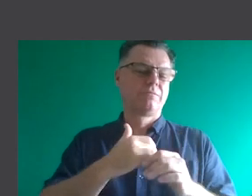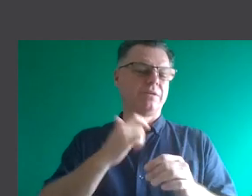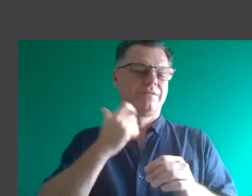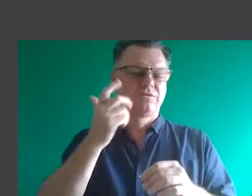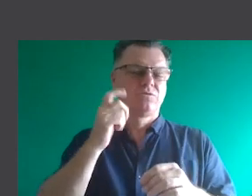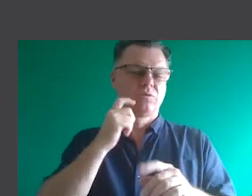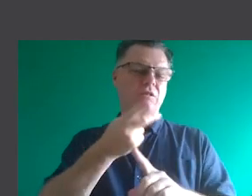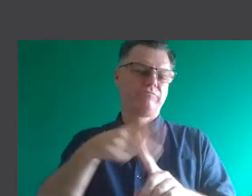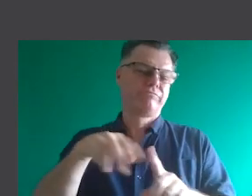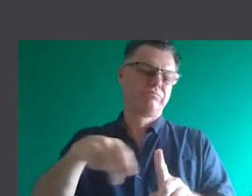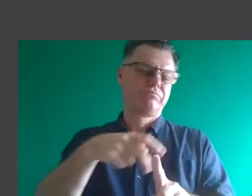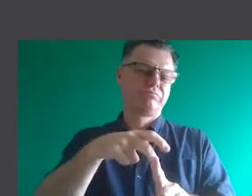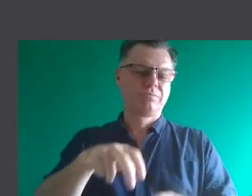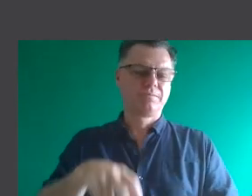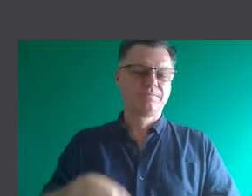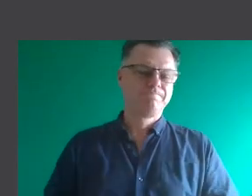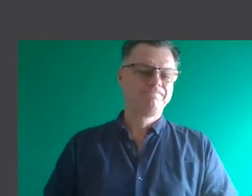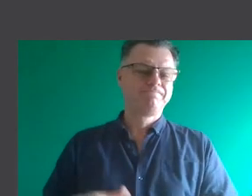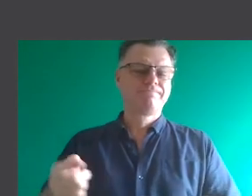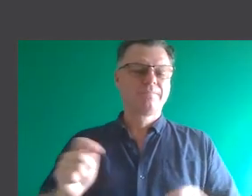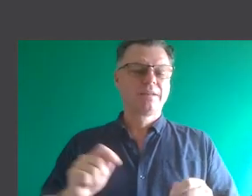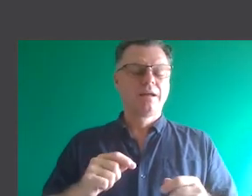sector afterwards.